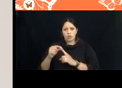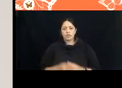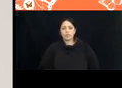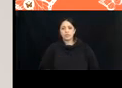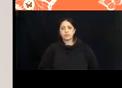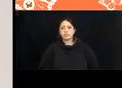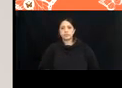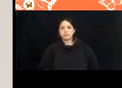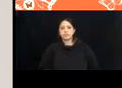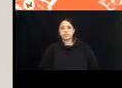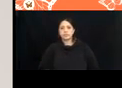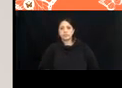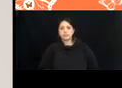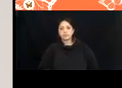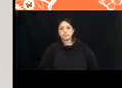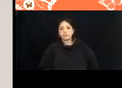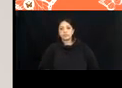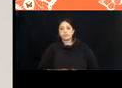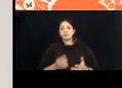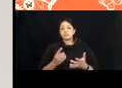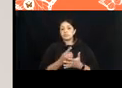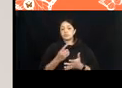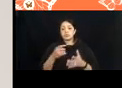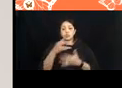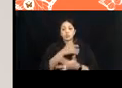right? Some kind of social context.